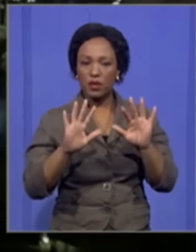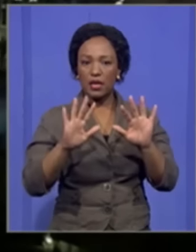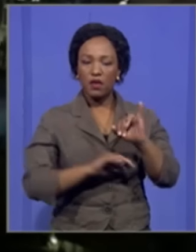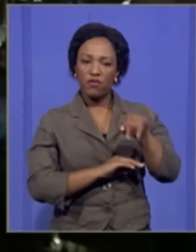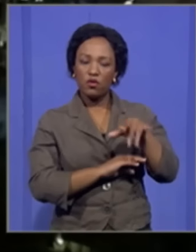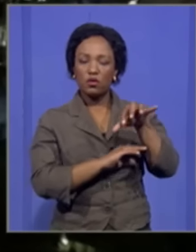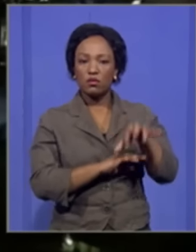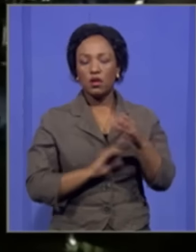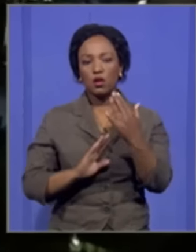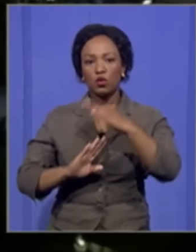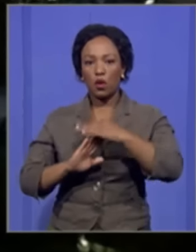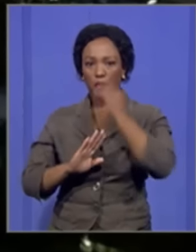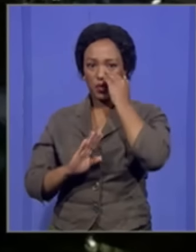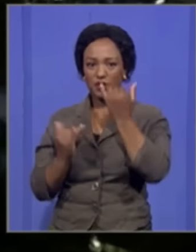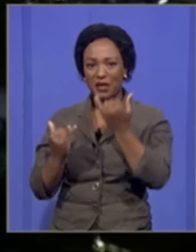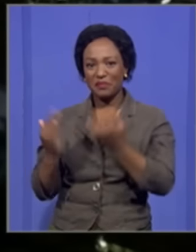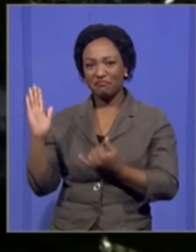dihlooho.